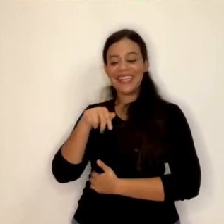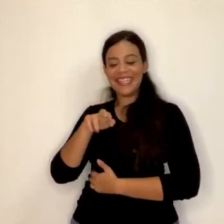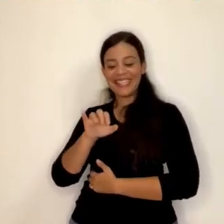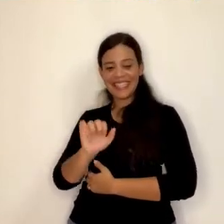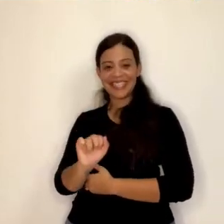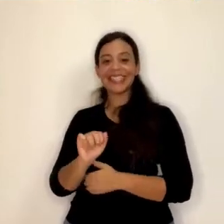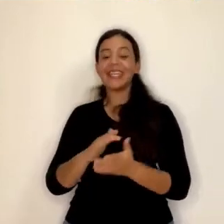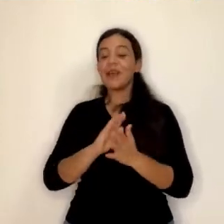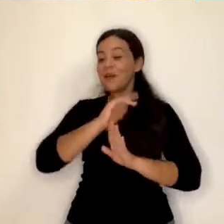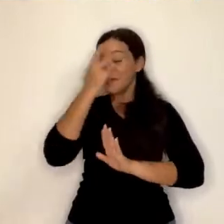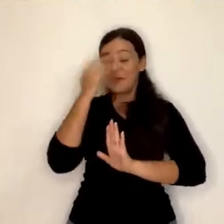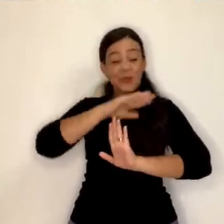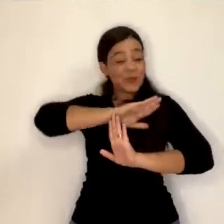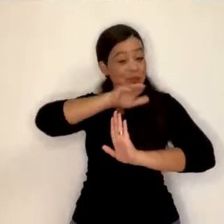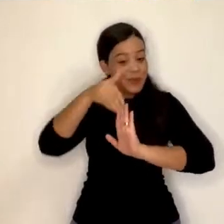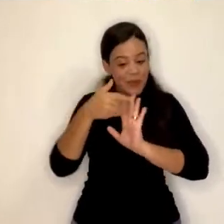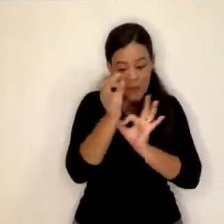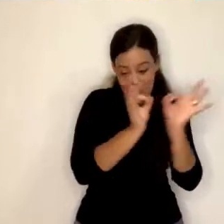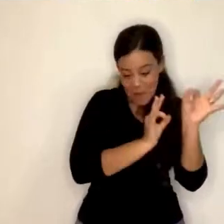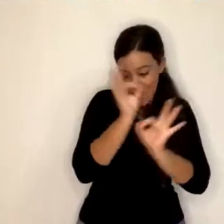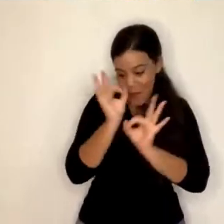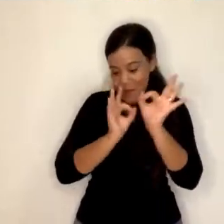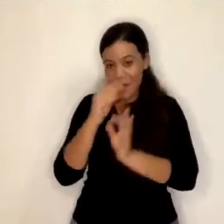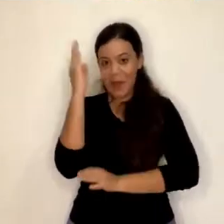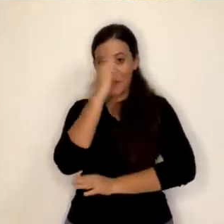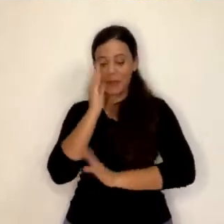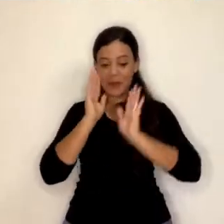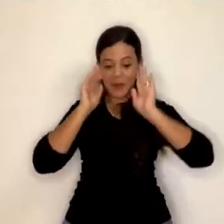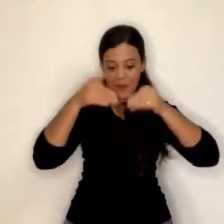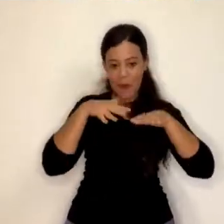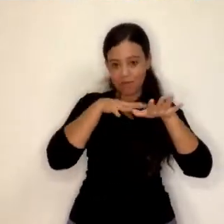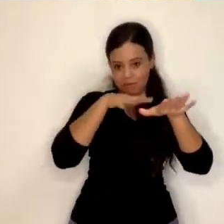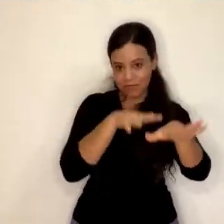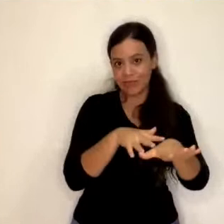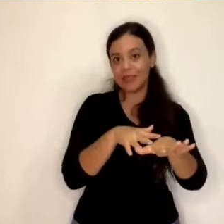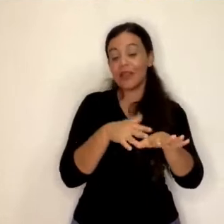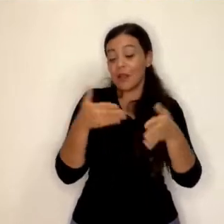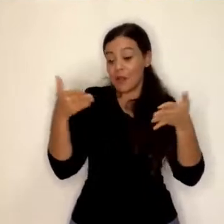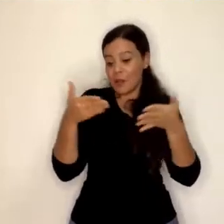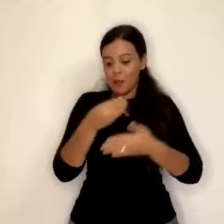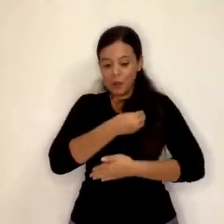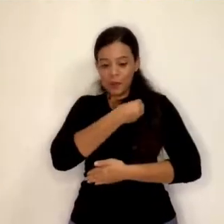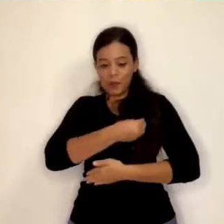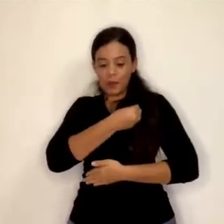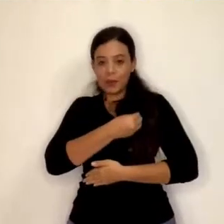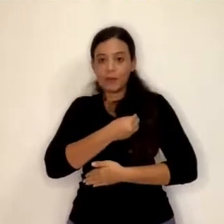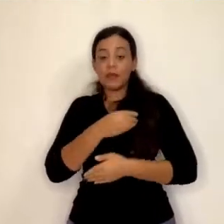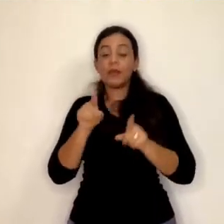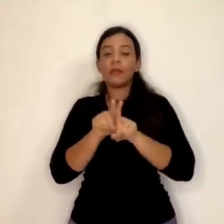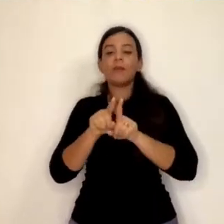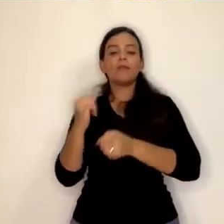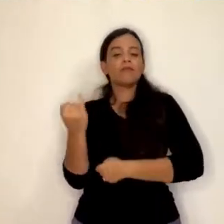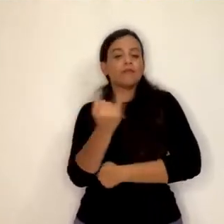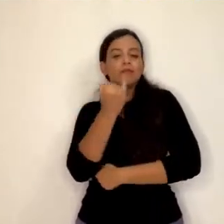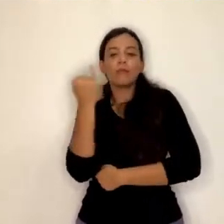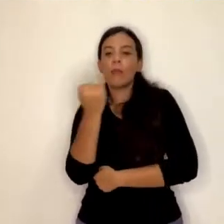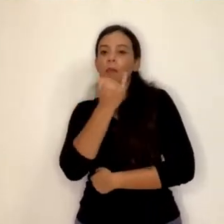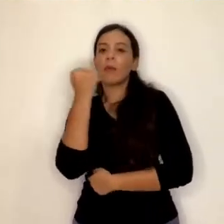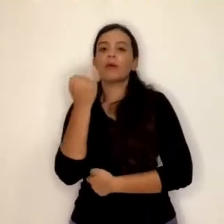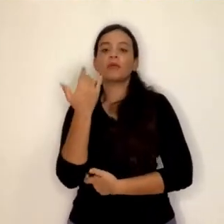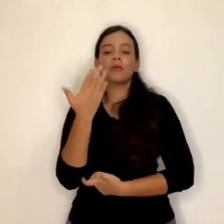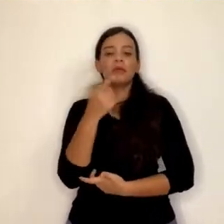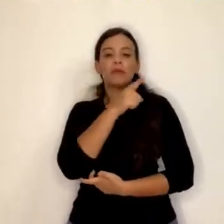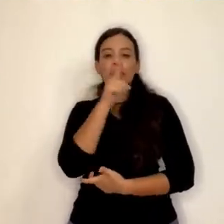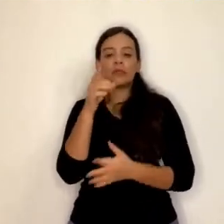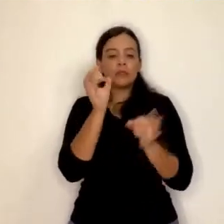Luke, and all those who are organizing this forum for the opportunity of being here